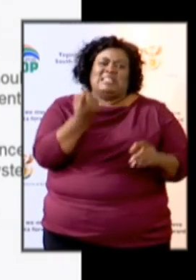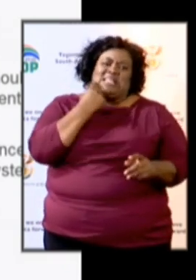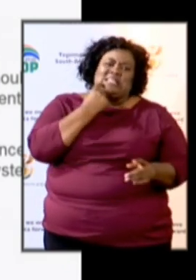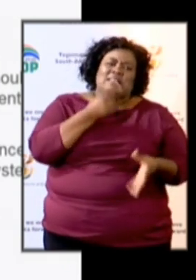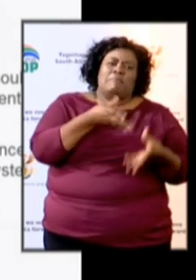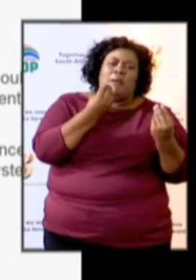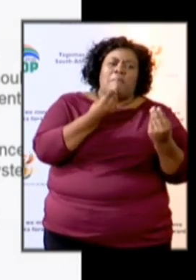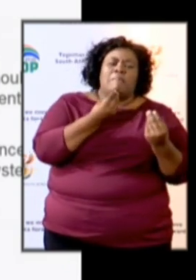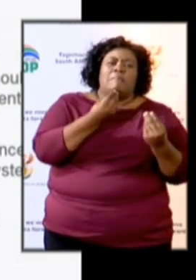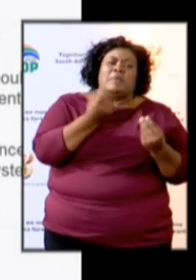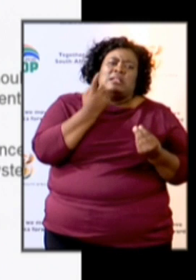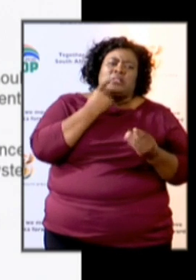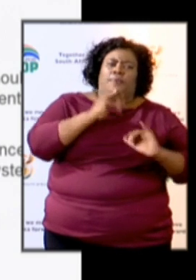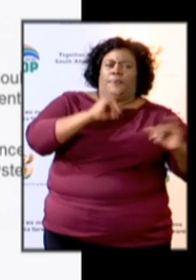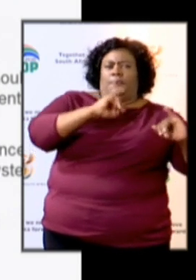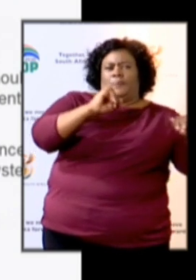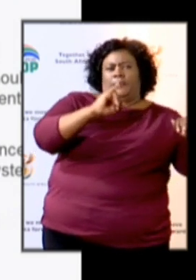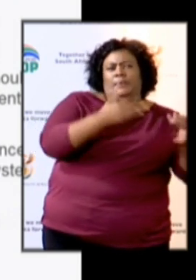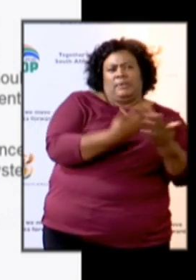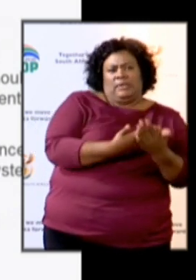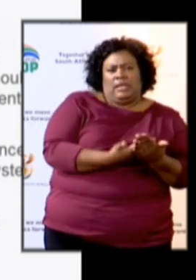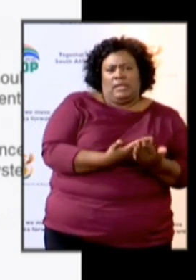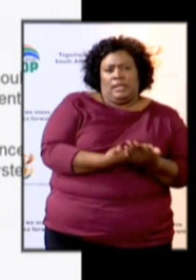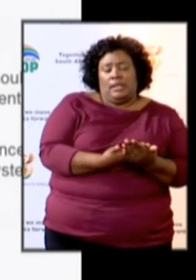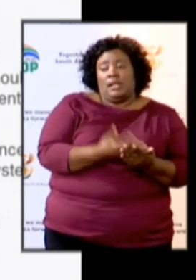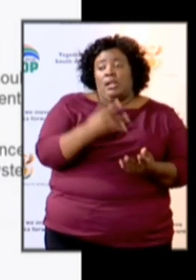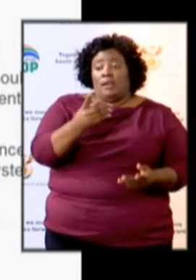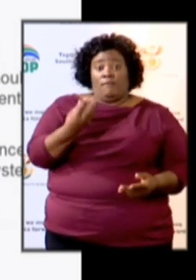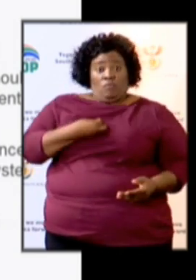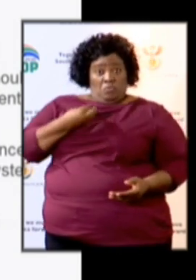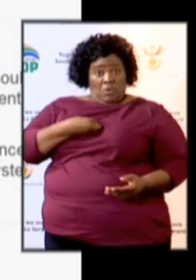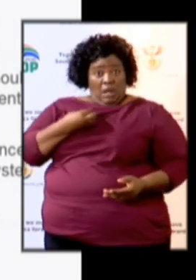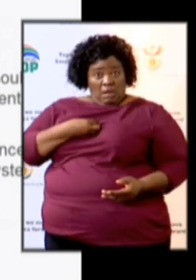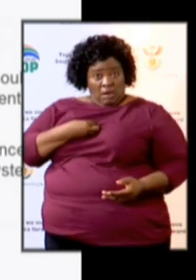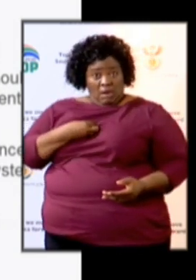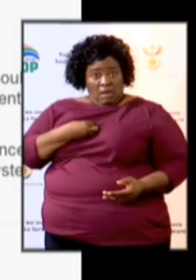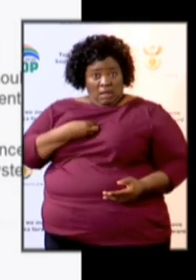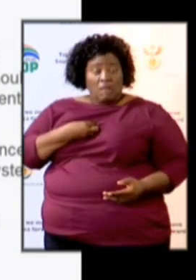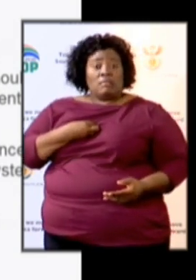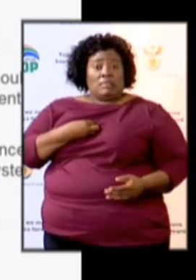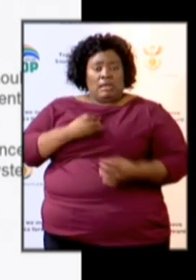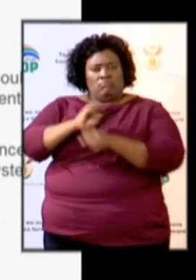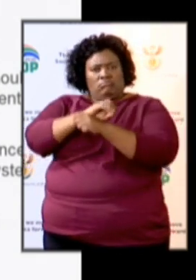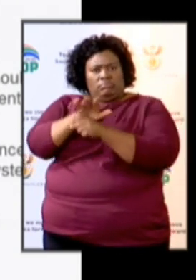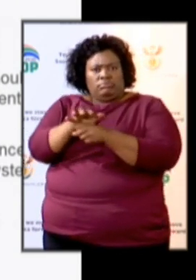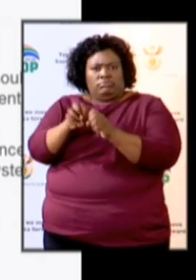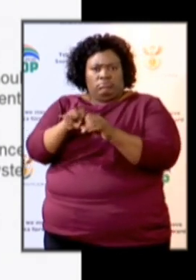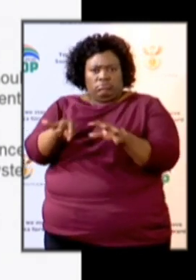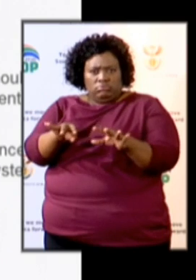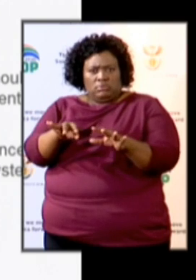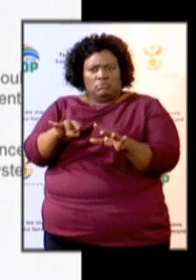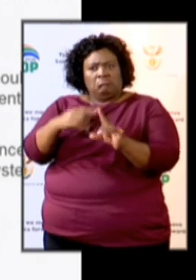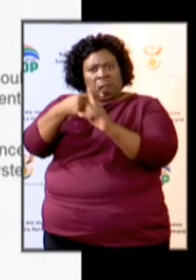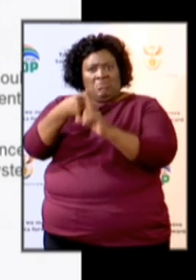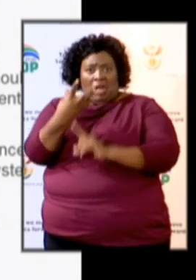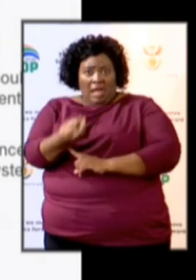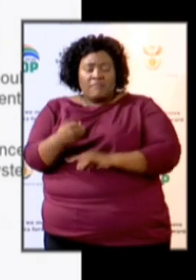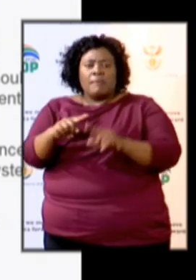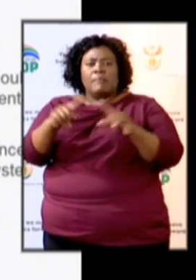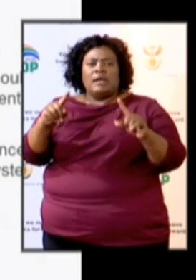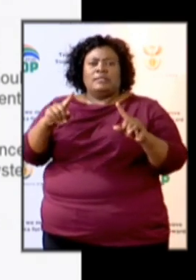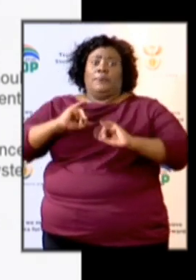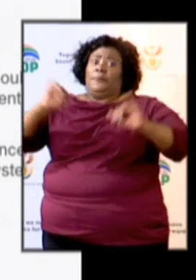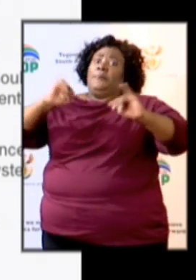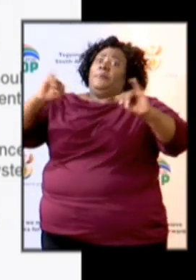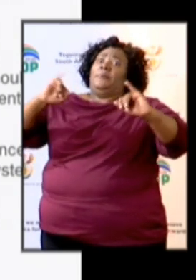The younger you are, the less serious the COVID disease will